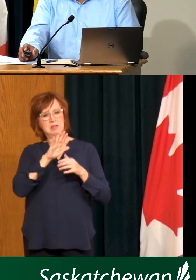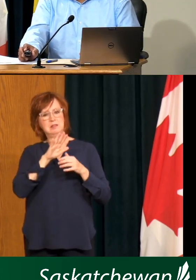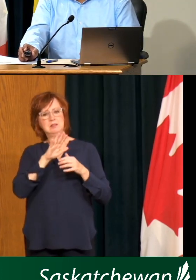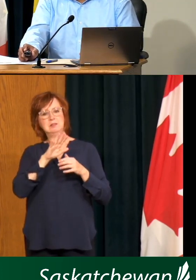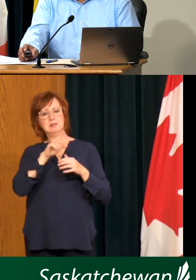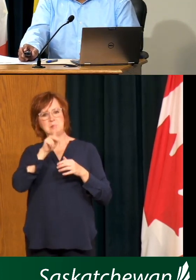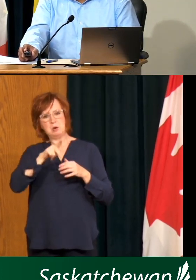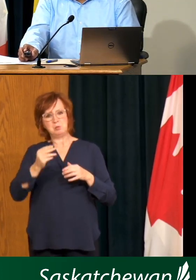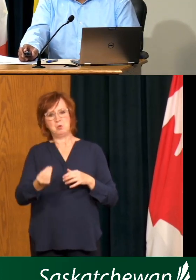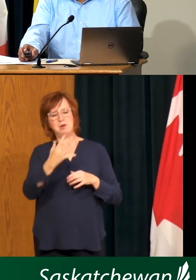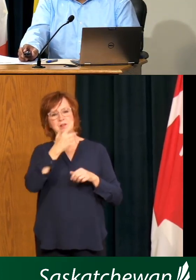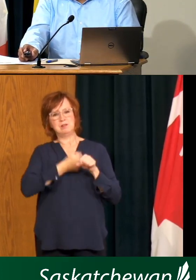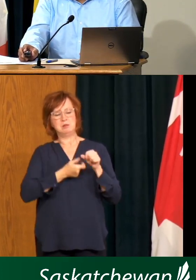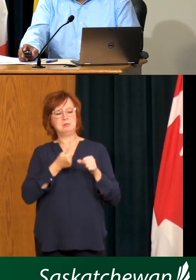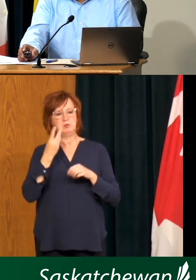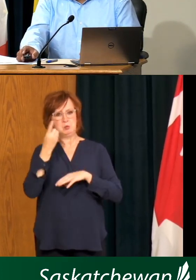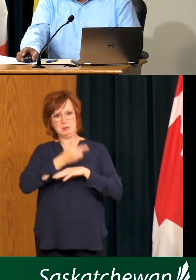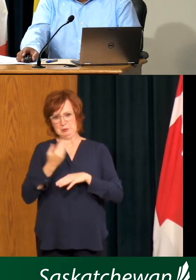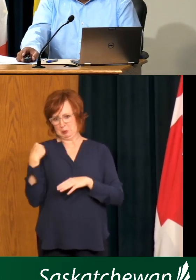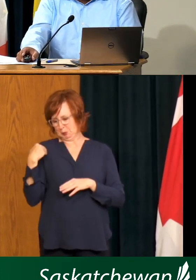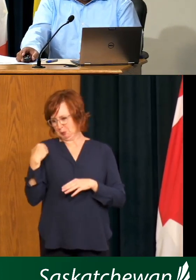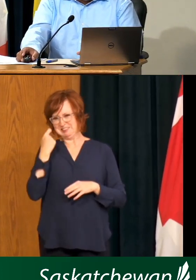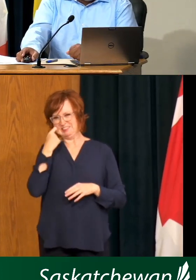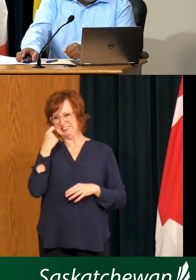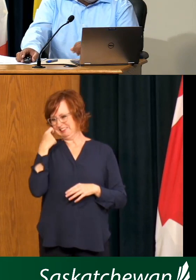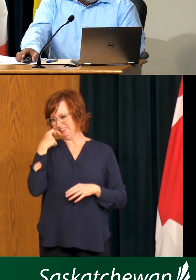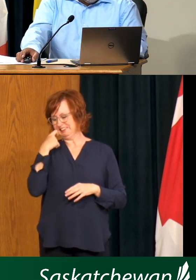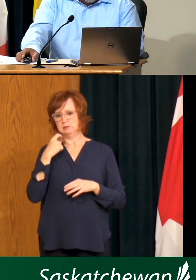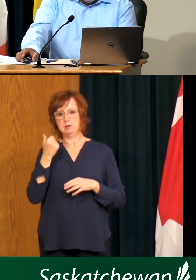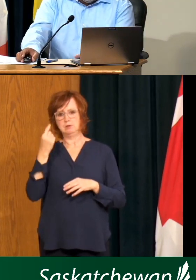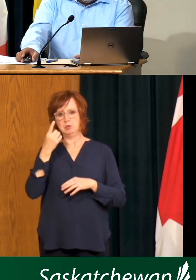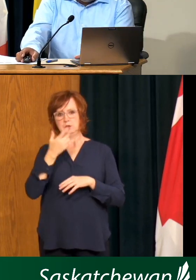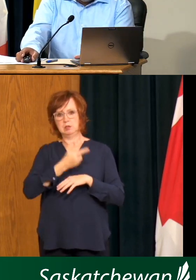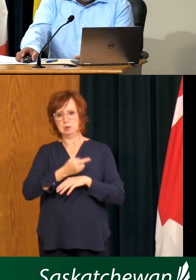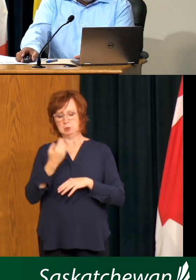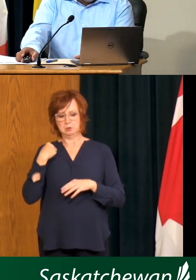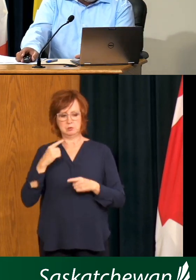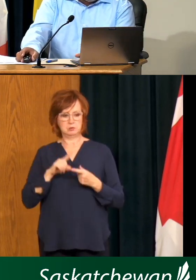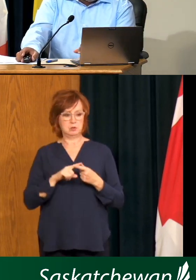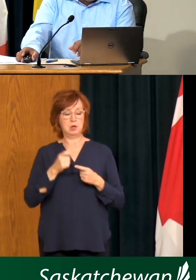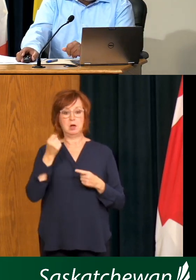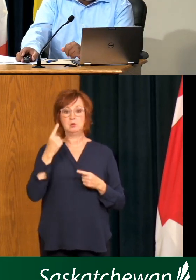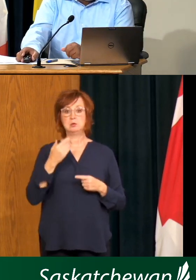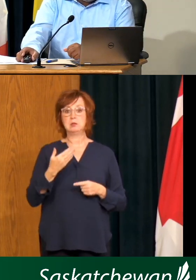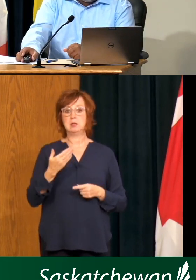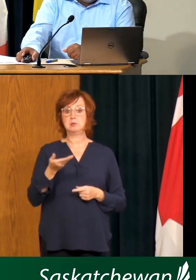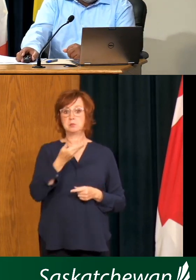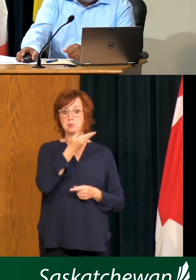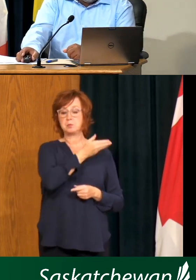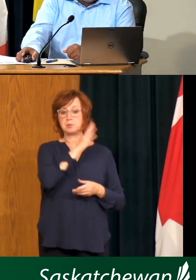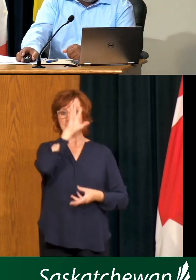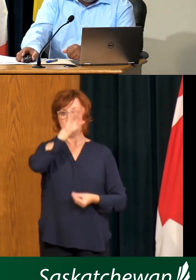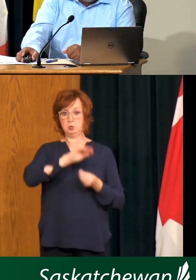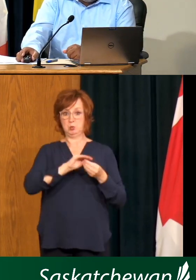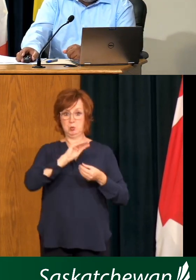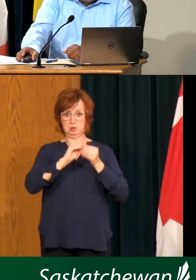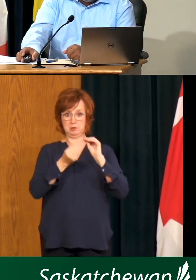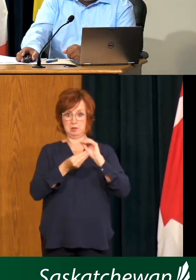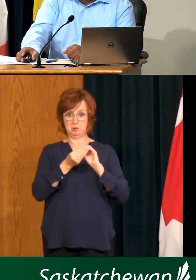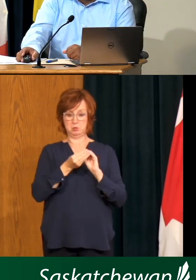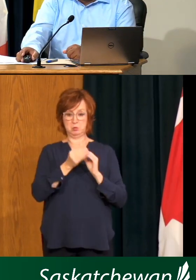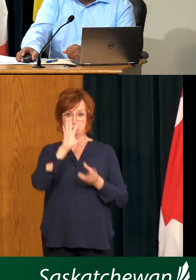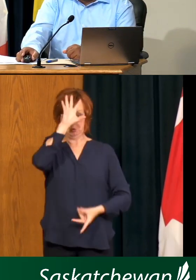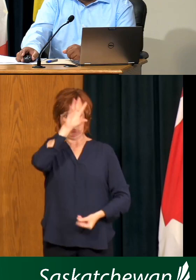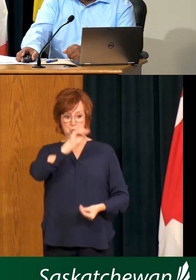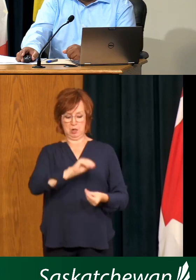of time to assemble the data and analyze that. But as you can appreciate, if you look at our total case numbers,